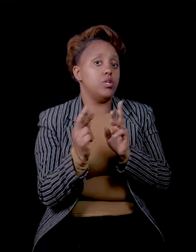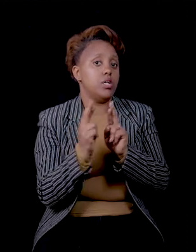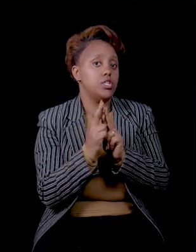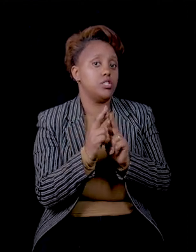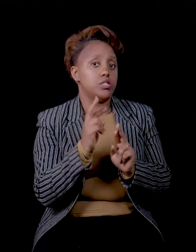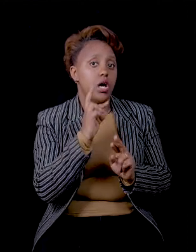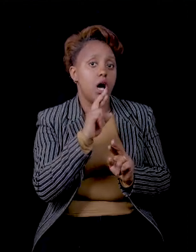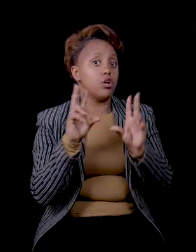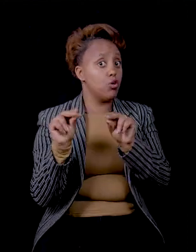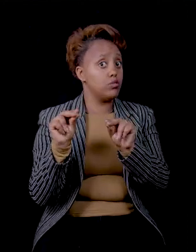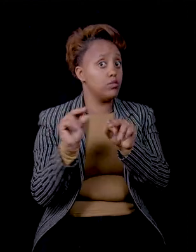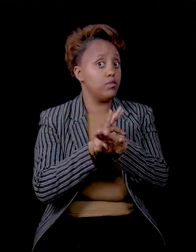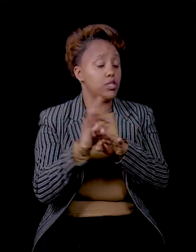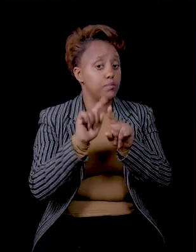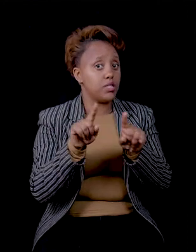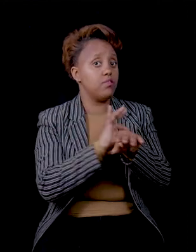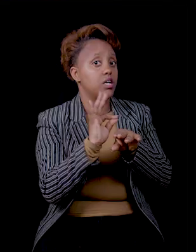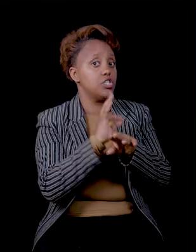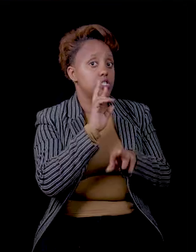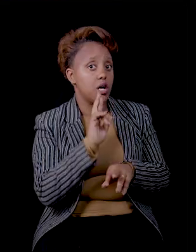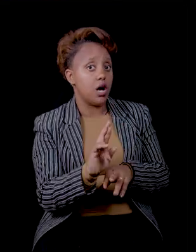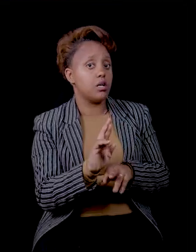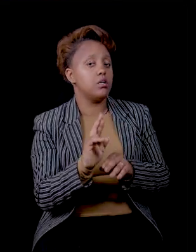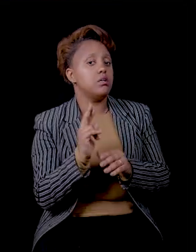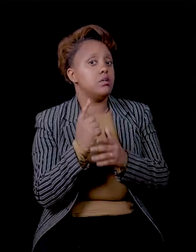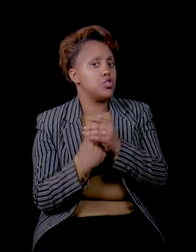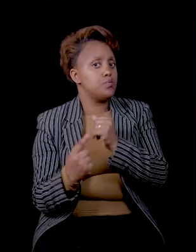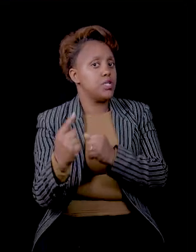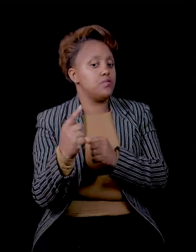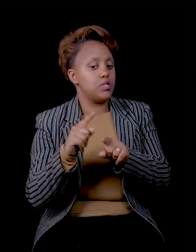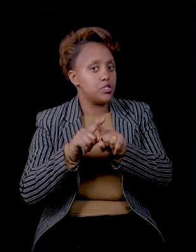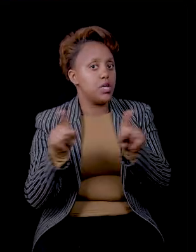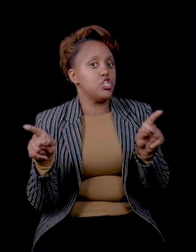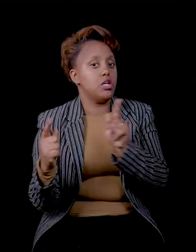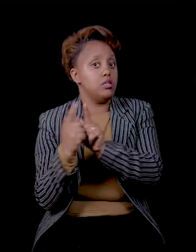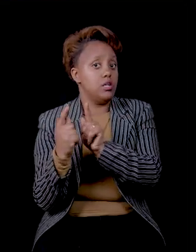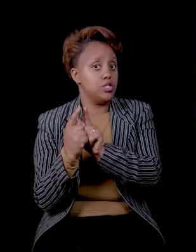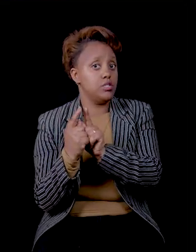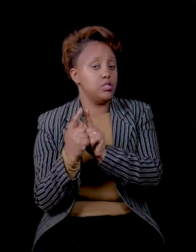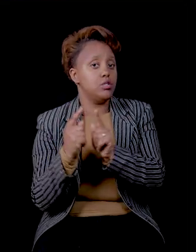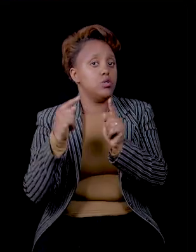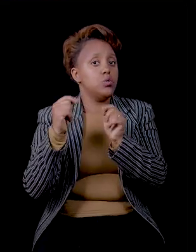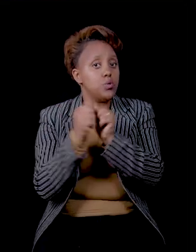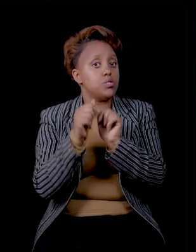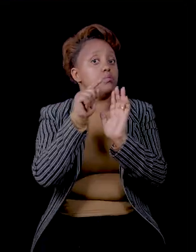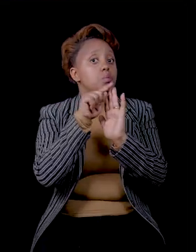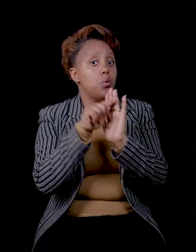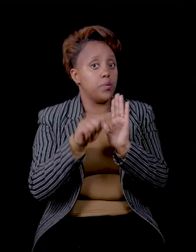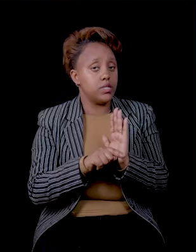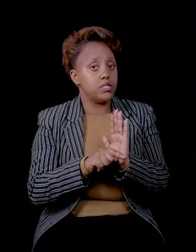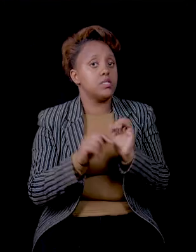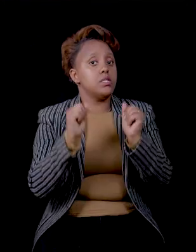all relations are not functions, but functions are specific or special relations with